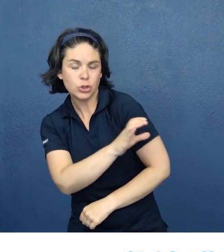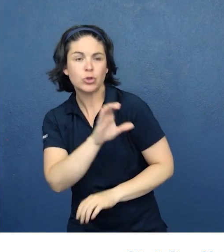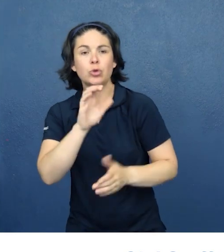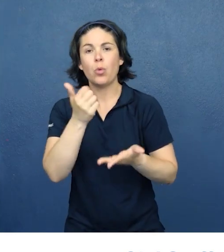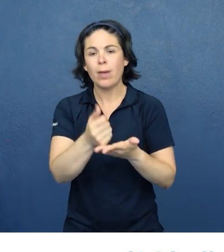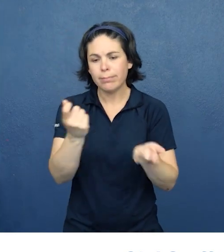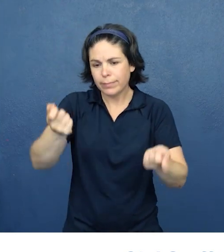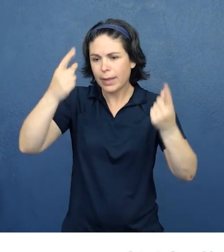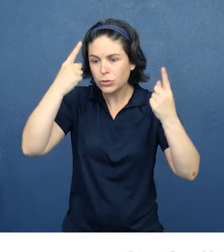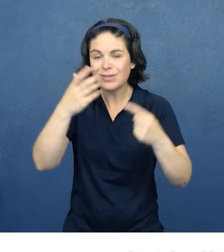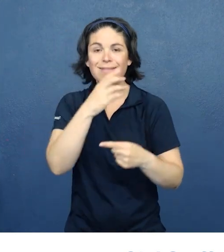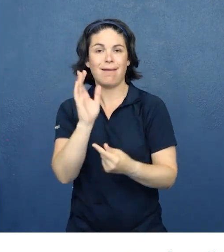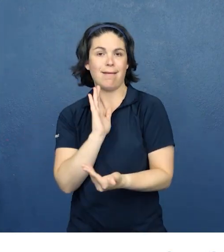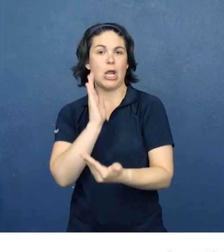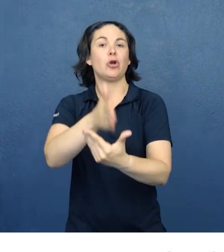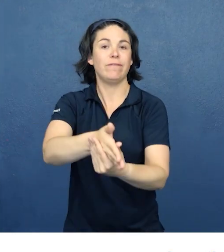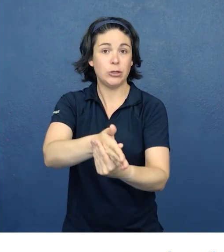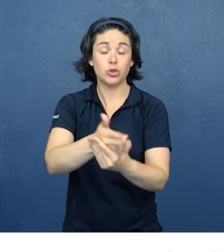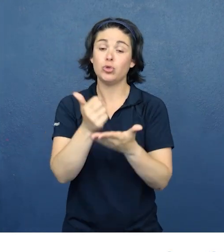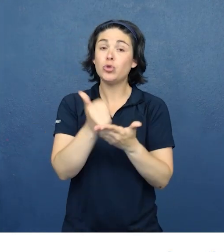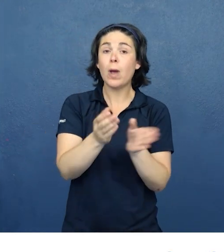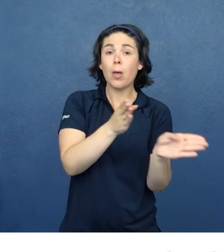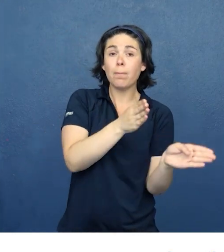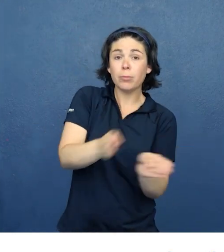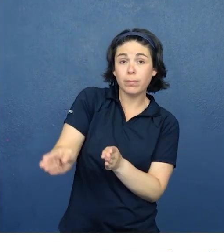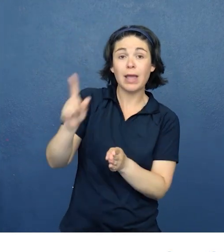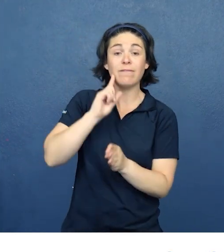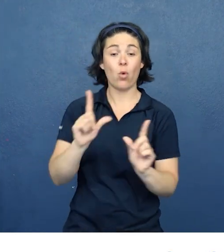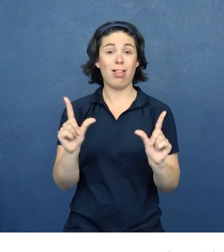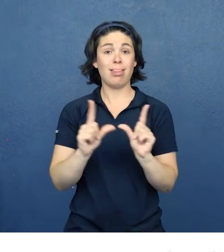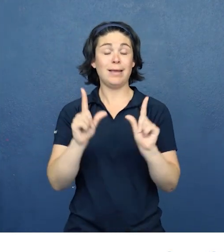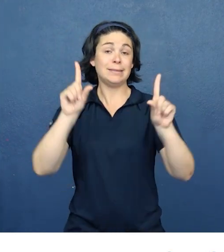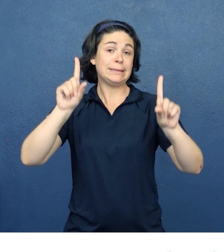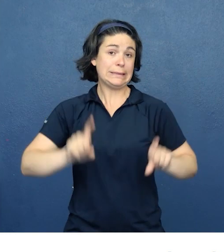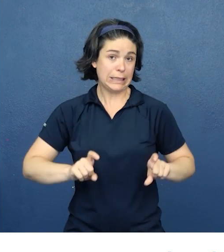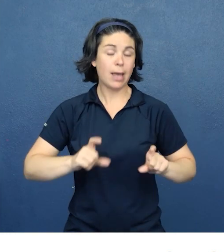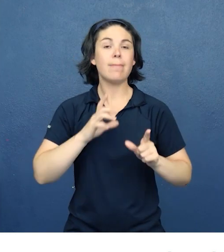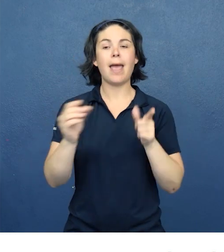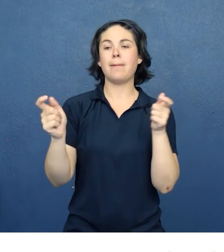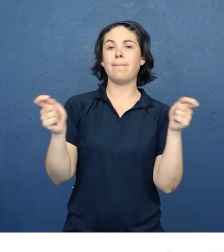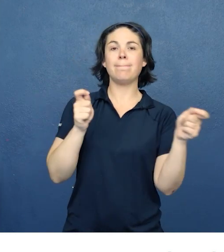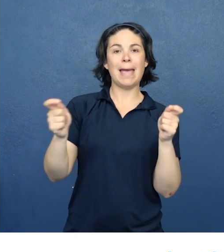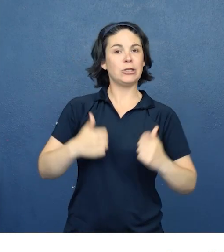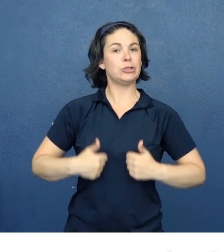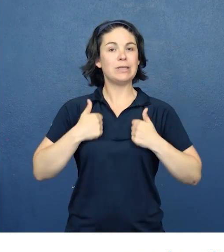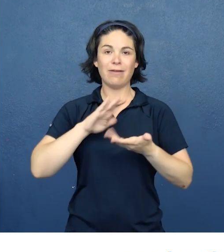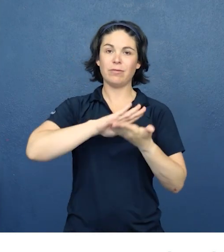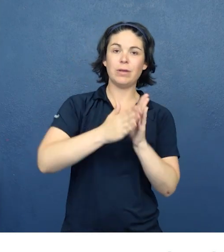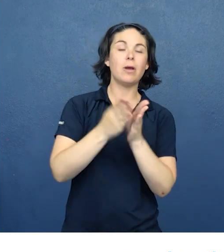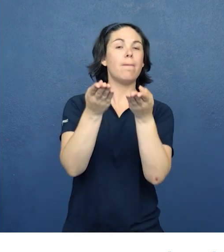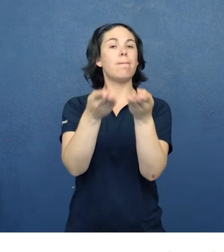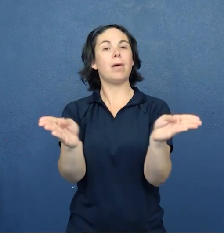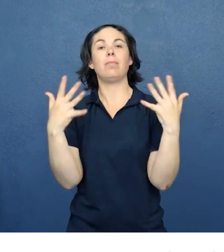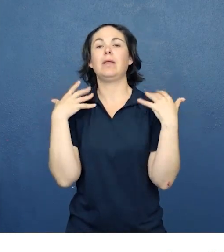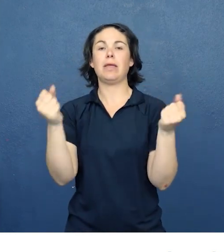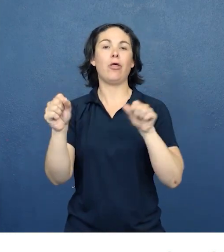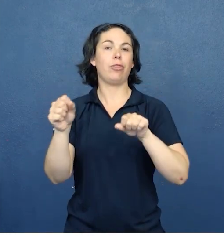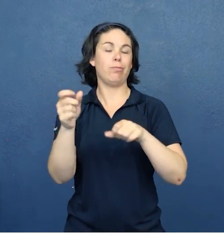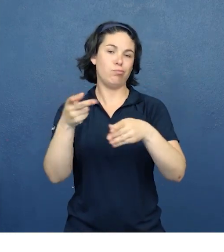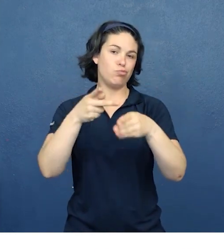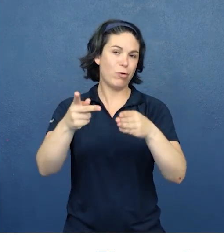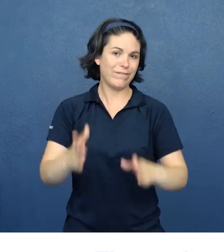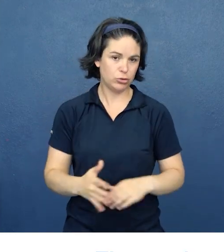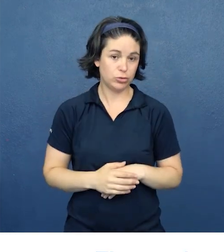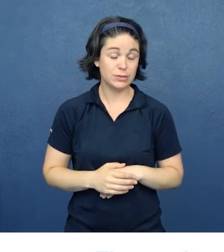conceptualization, and intervention, preparing them for licensing exams and managing lives as public behavioral health professionals.